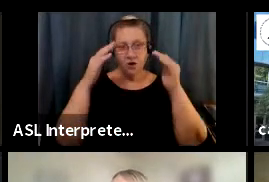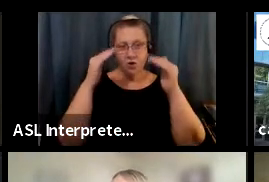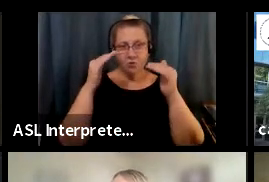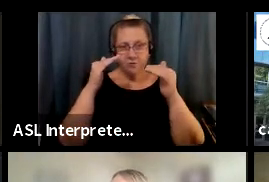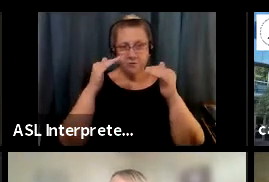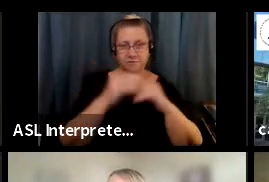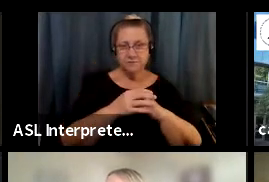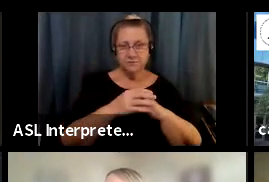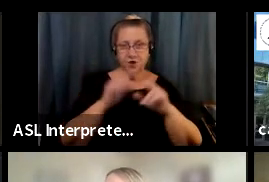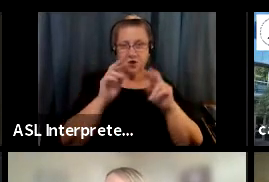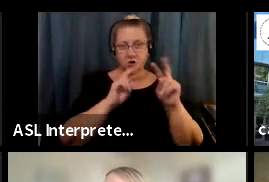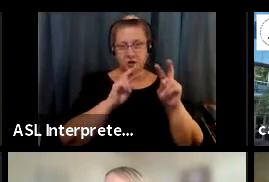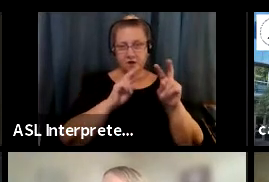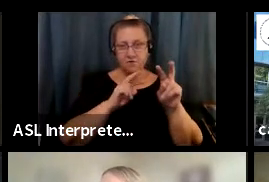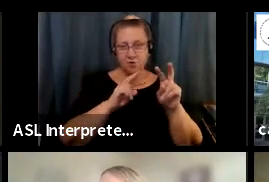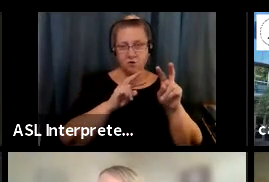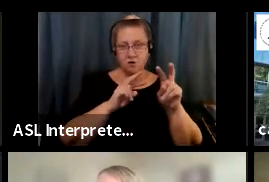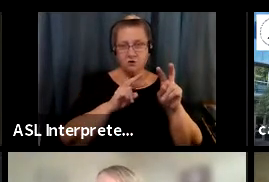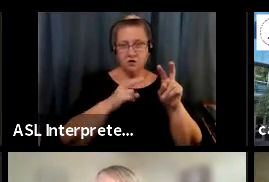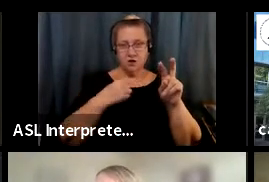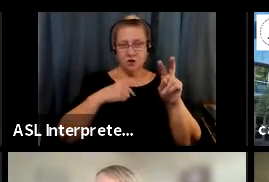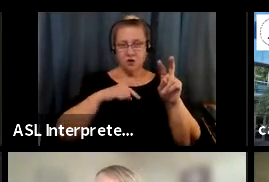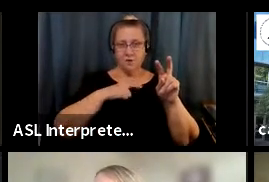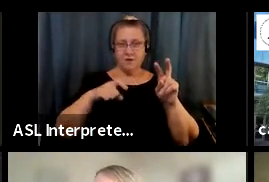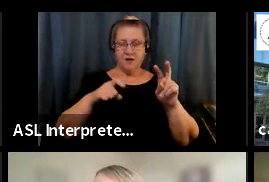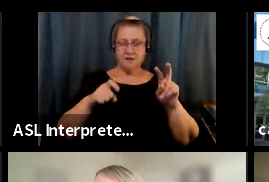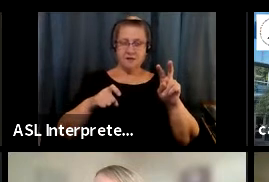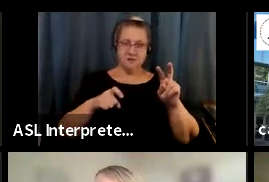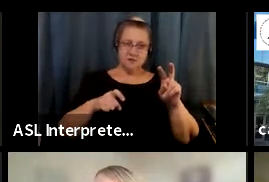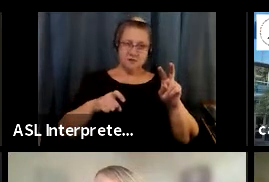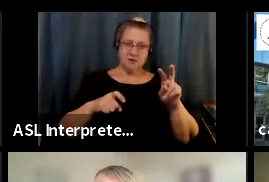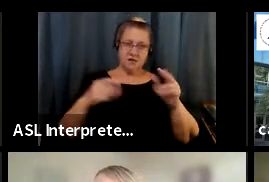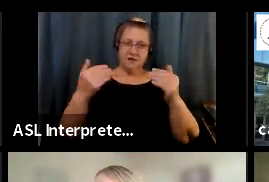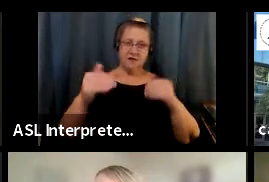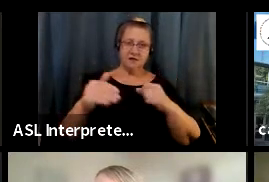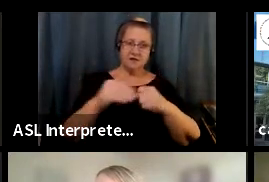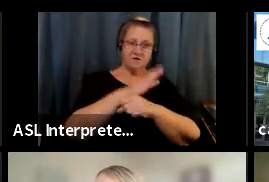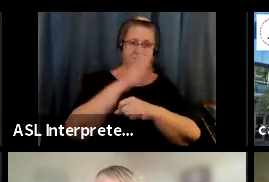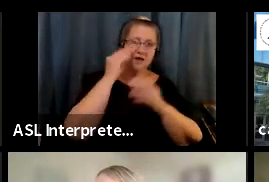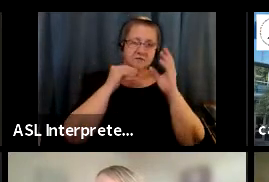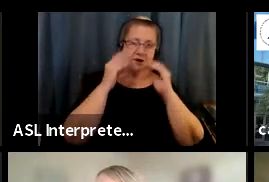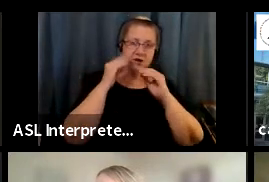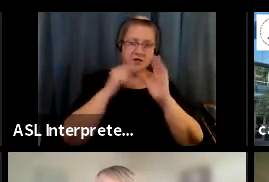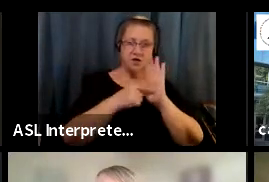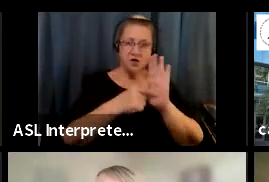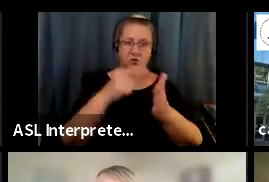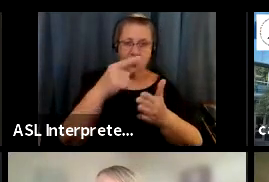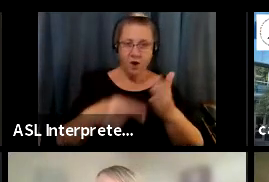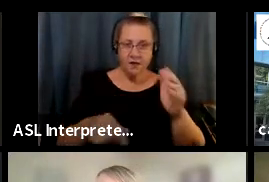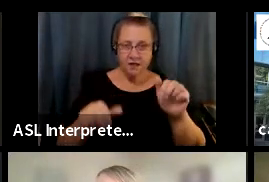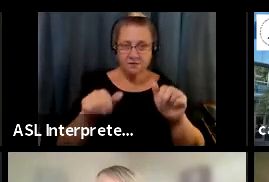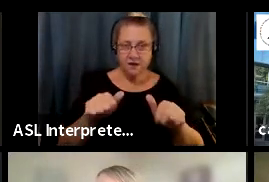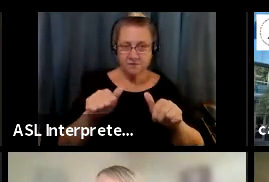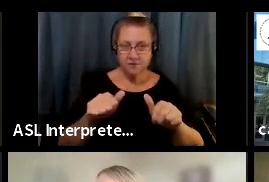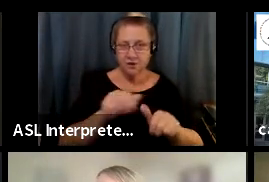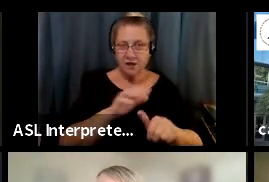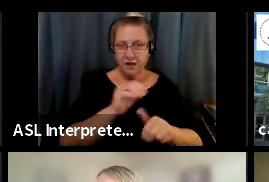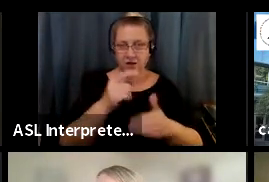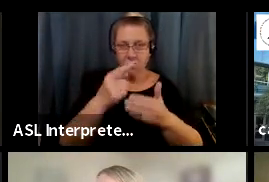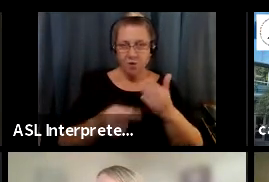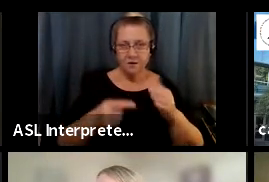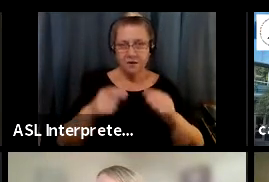forward, as we must, this entire experience shows what is possible and what must